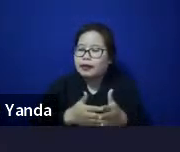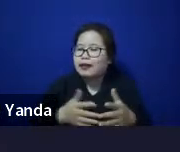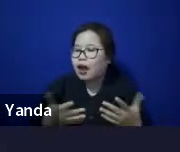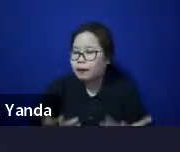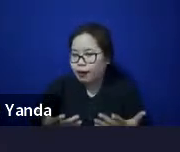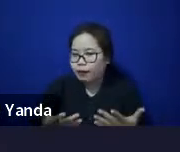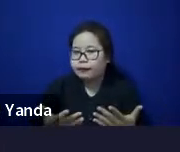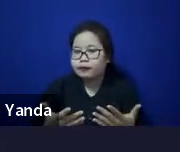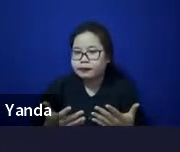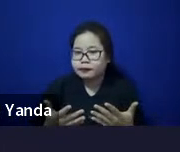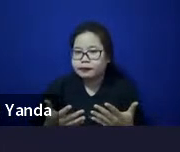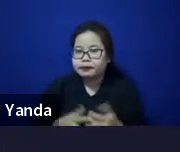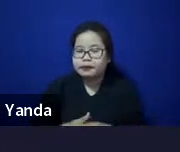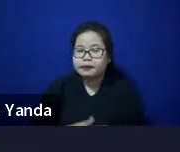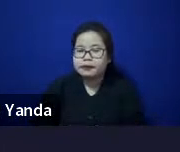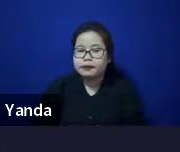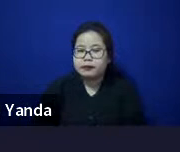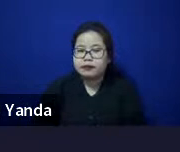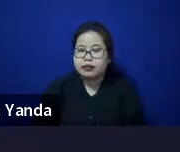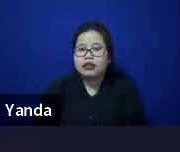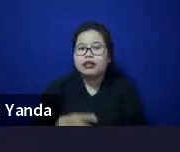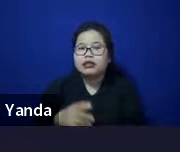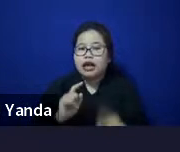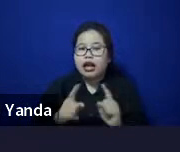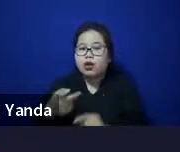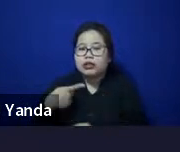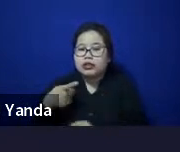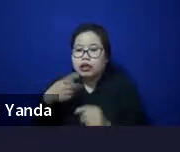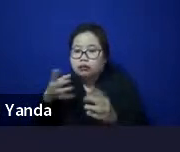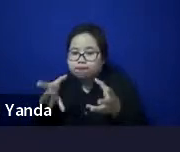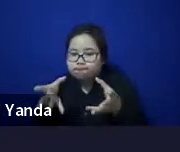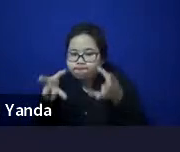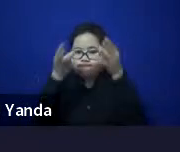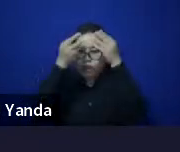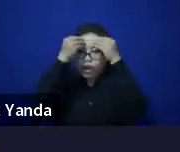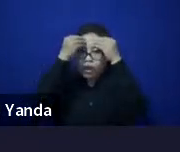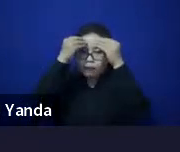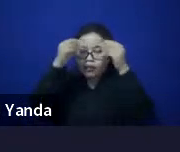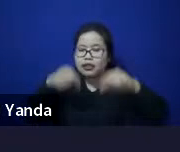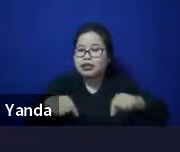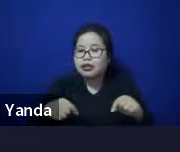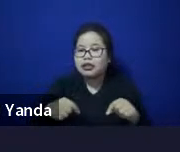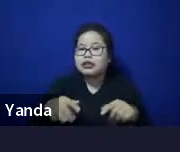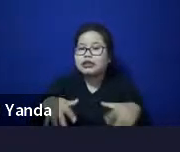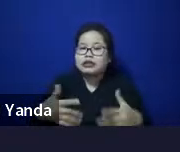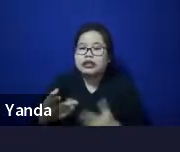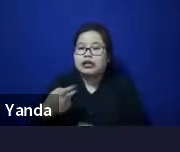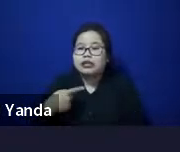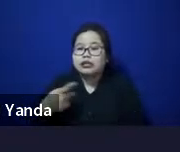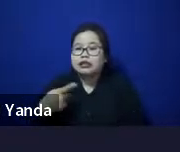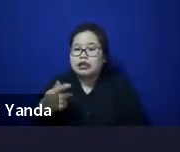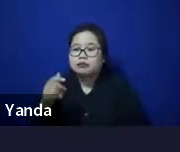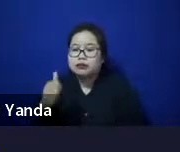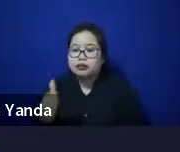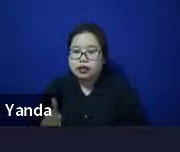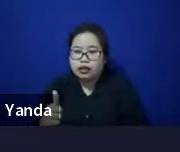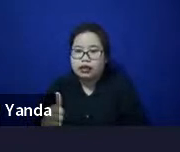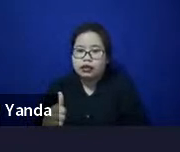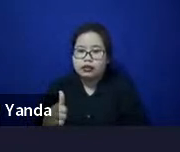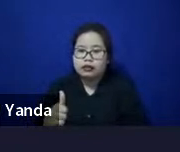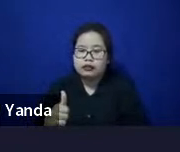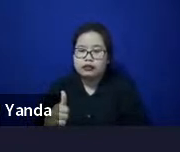to understand this so we can move forward to put in measures